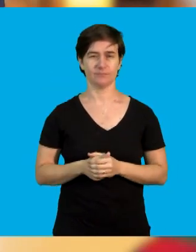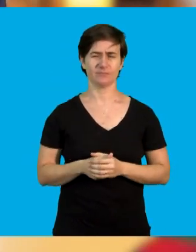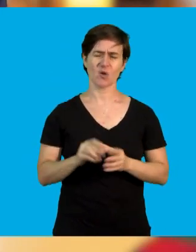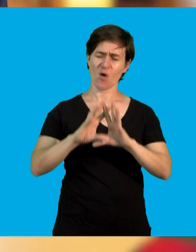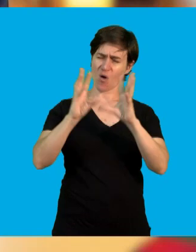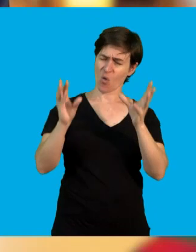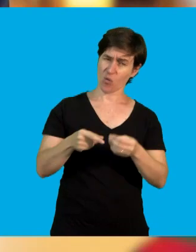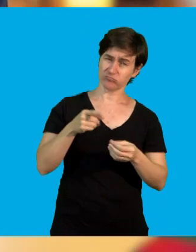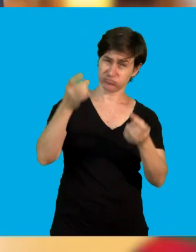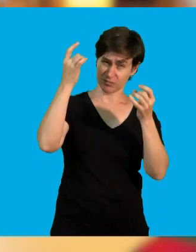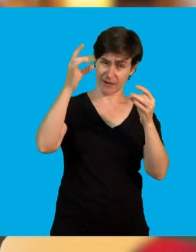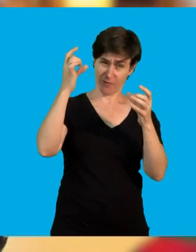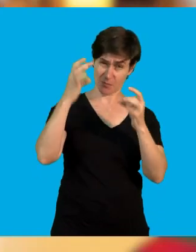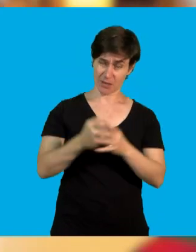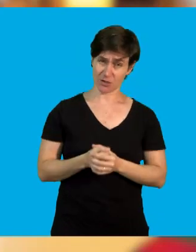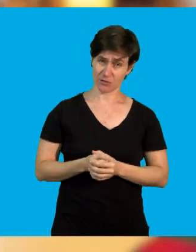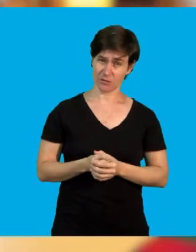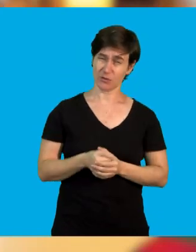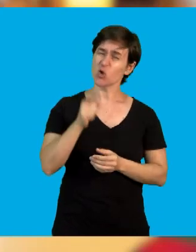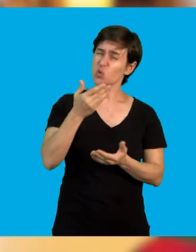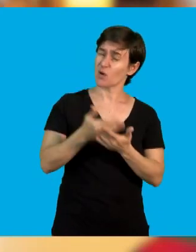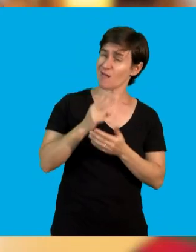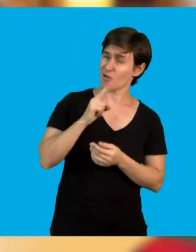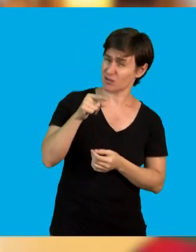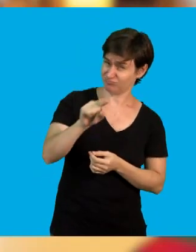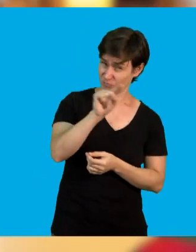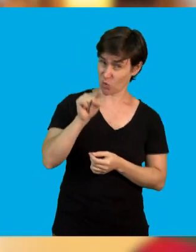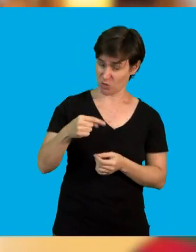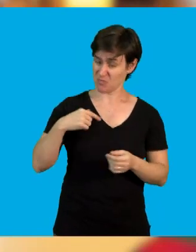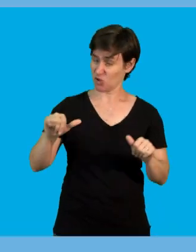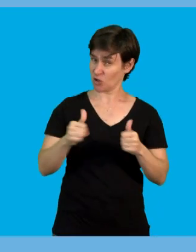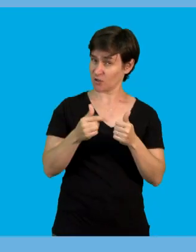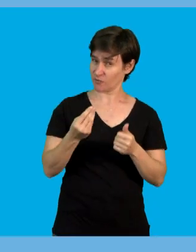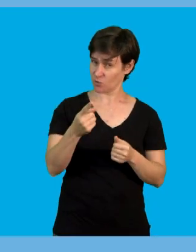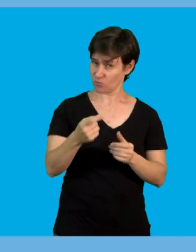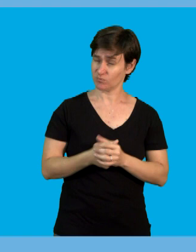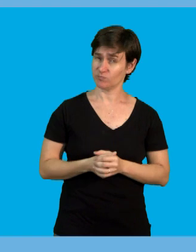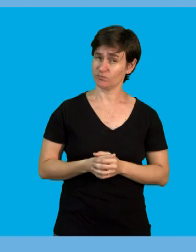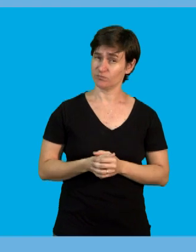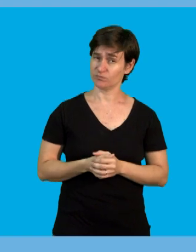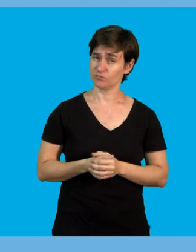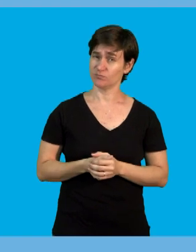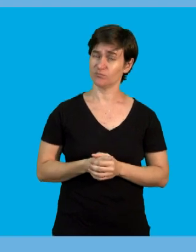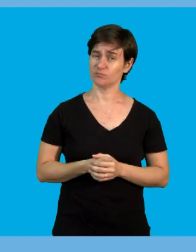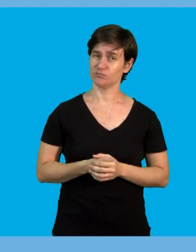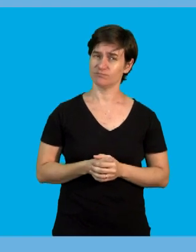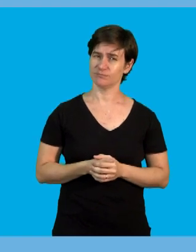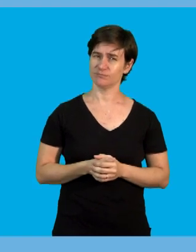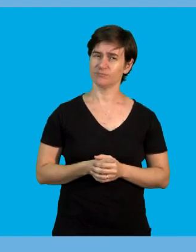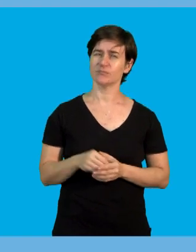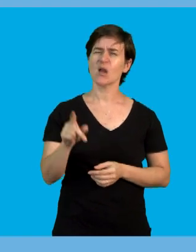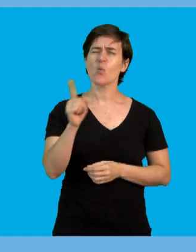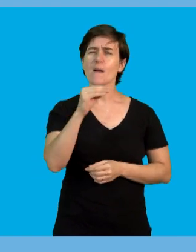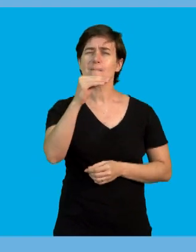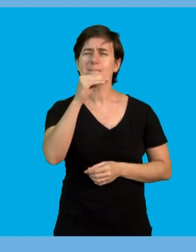with all of this information, will you then be able to answer this challenge that I have for you? And the question is,